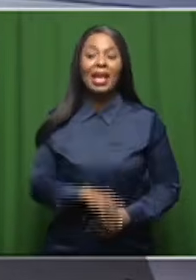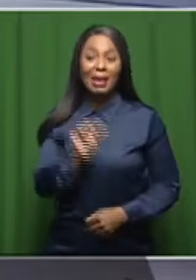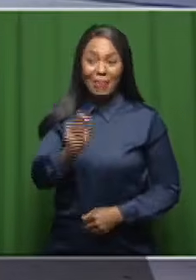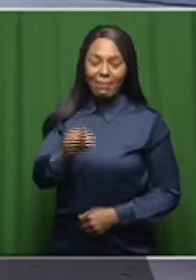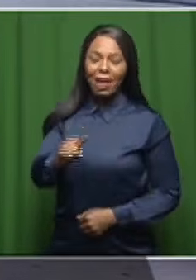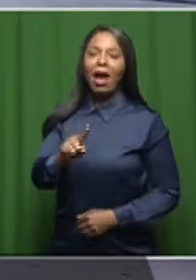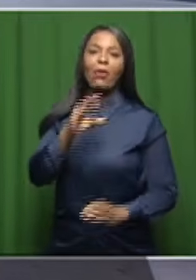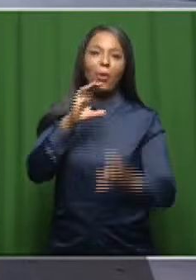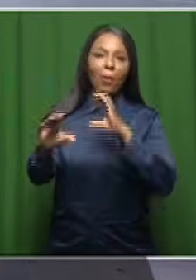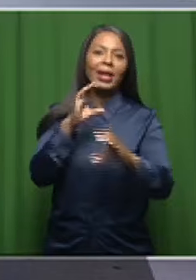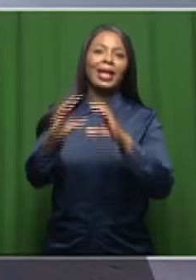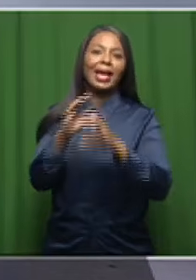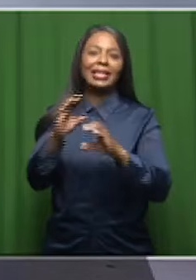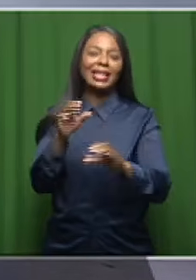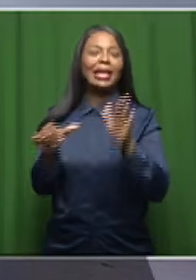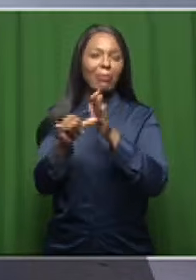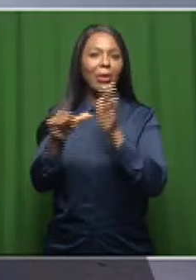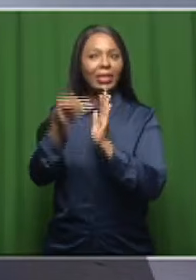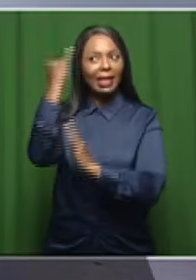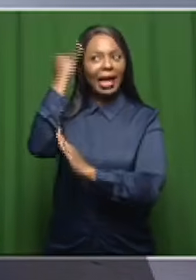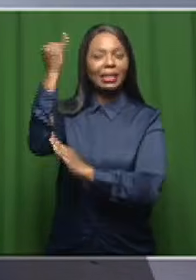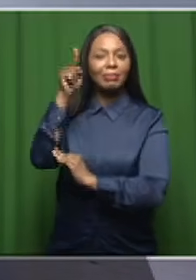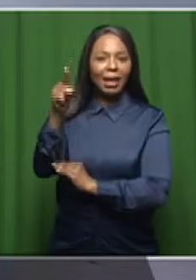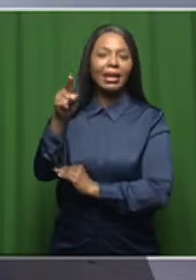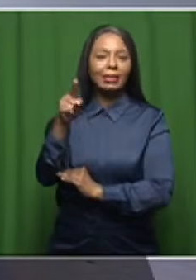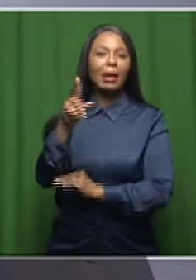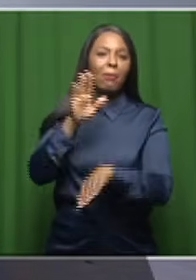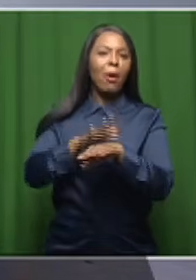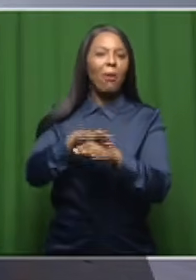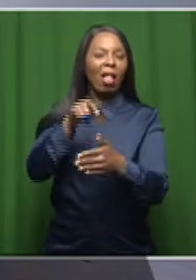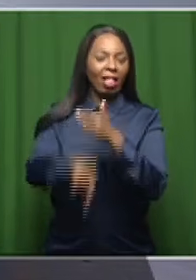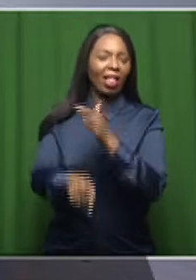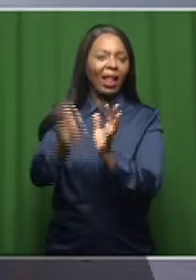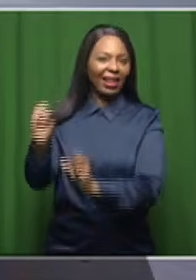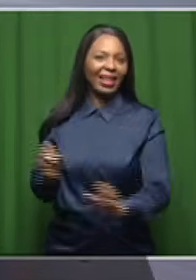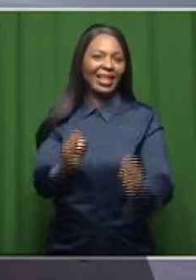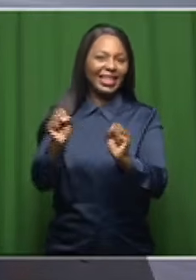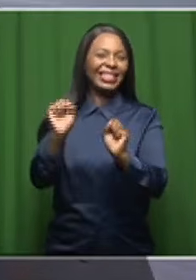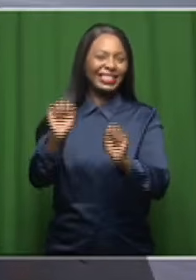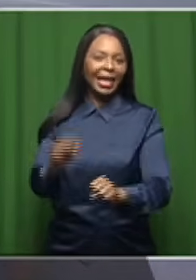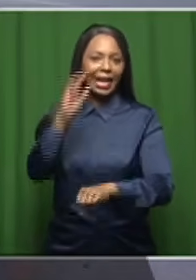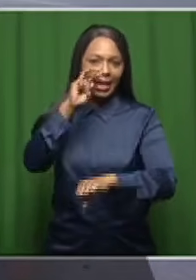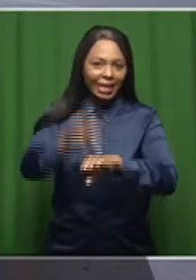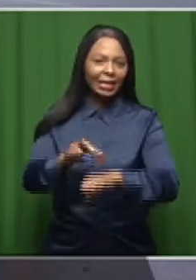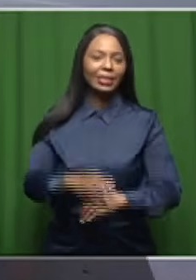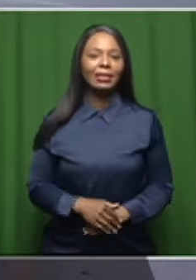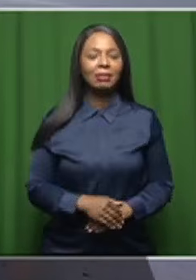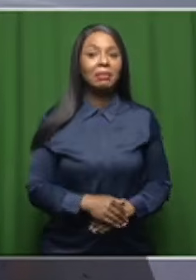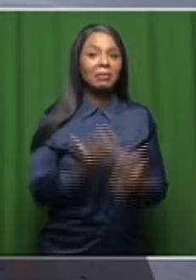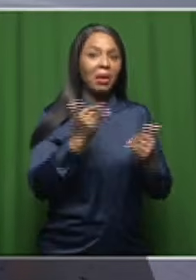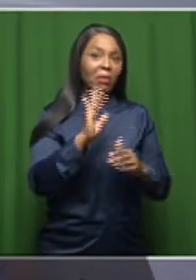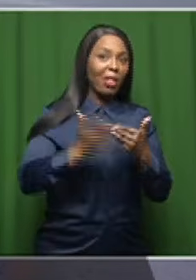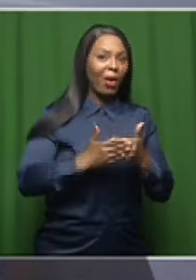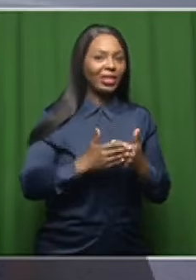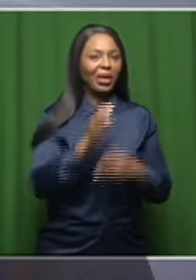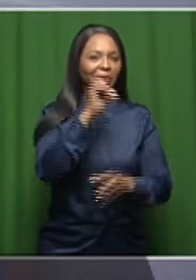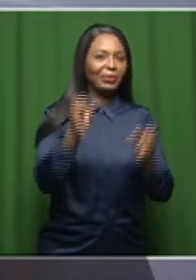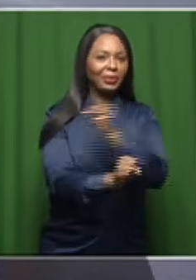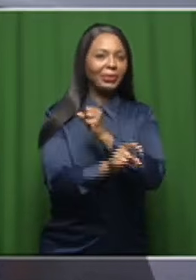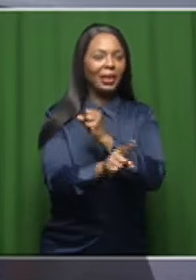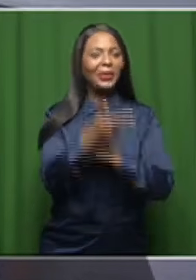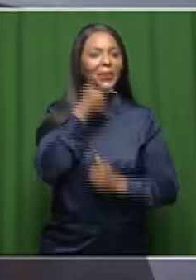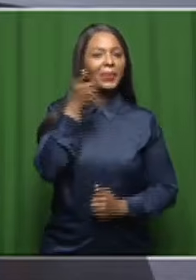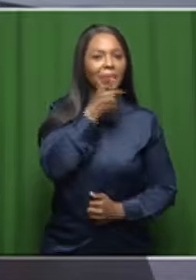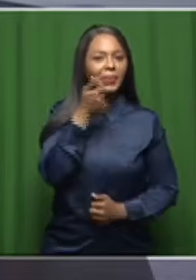particular important aspect. Mandilula, maybe in closing as well, I mean, look, there can never be any meaningful digital transformation, of